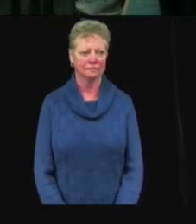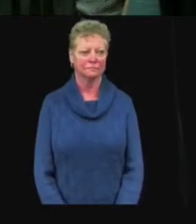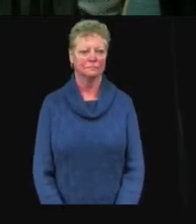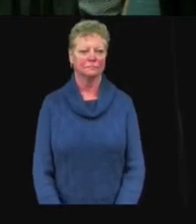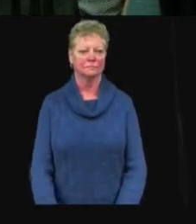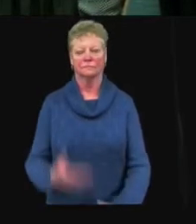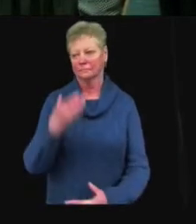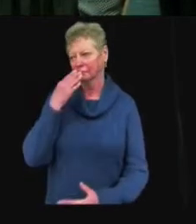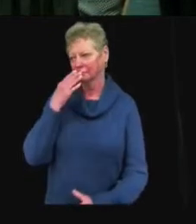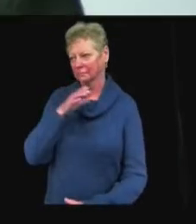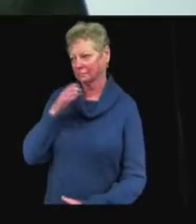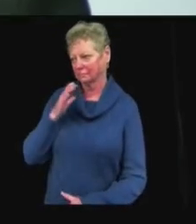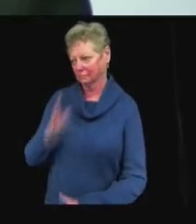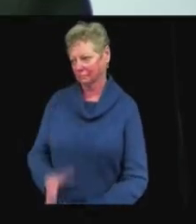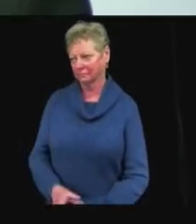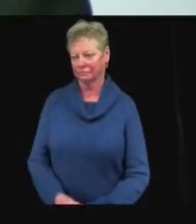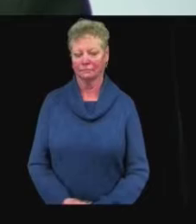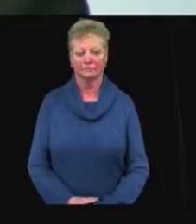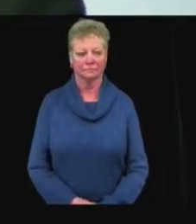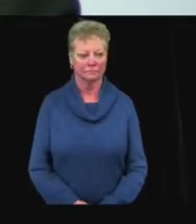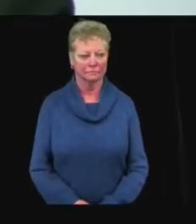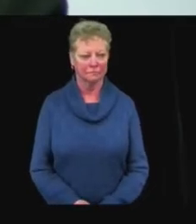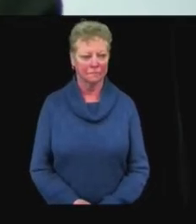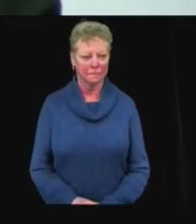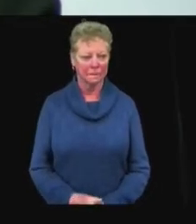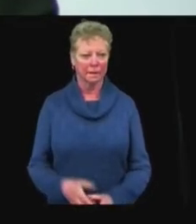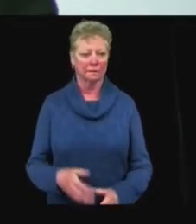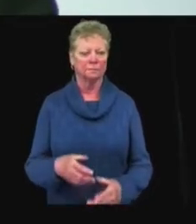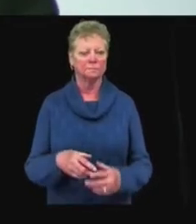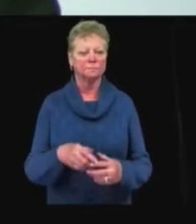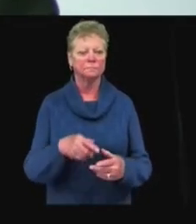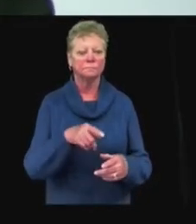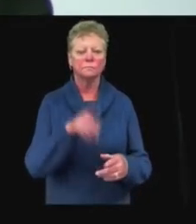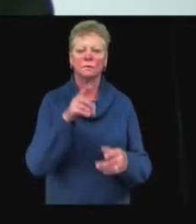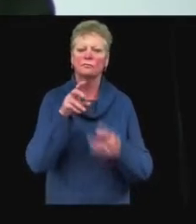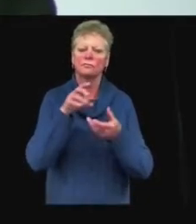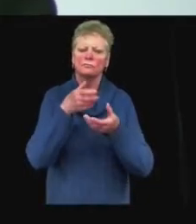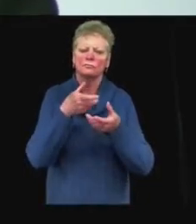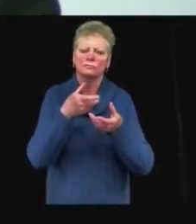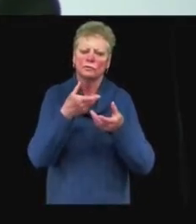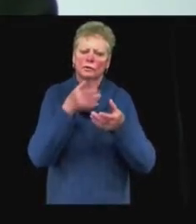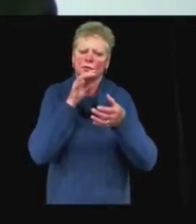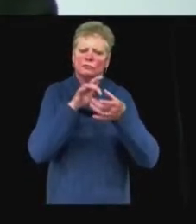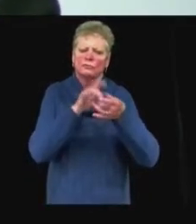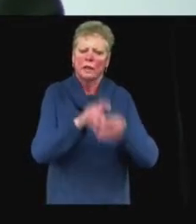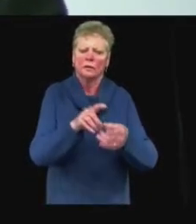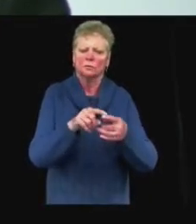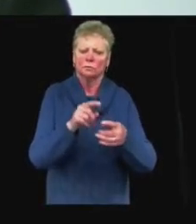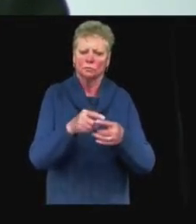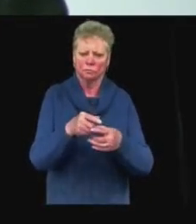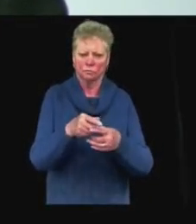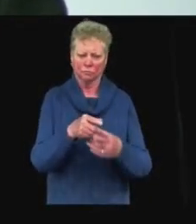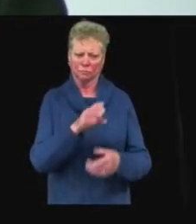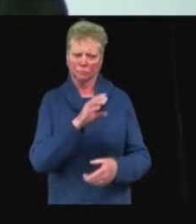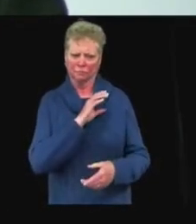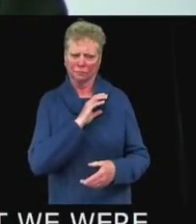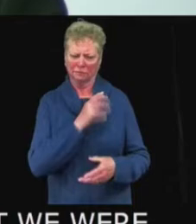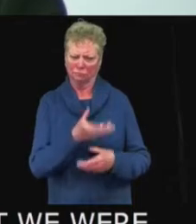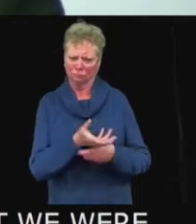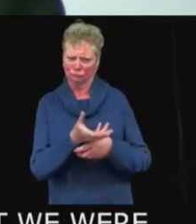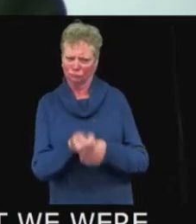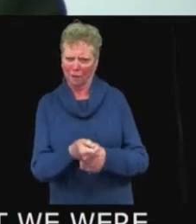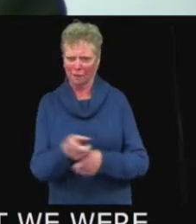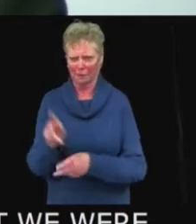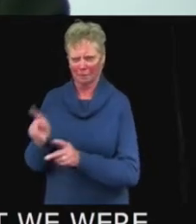Thank you, Commissioners. I have one last question on the public trust topic that we were discussing before the break, and